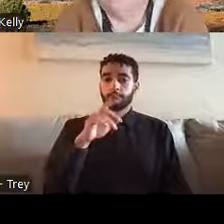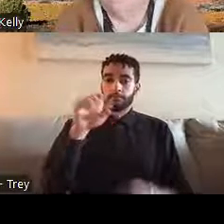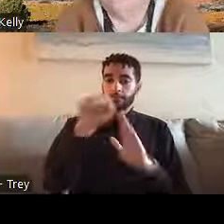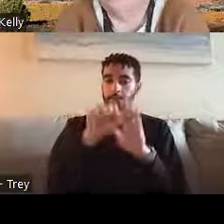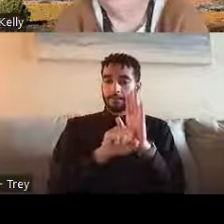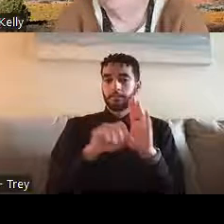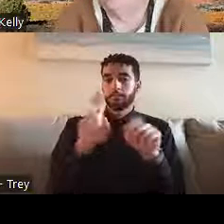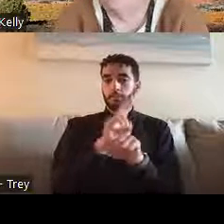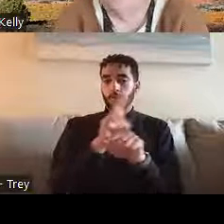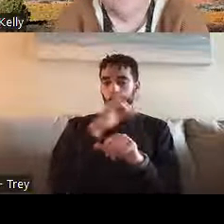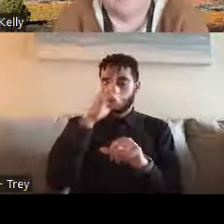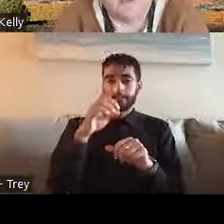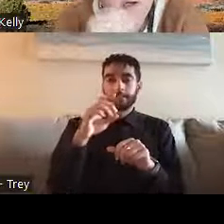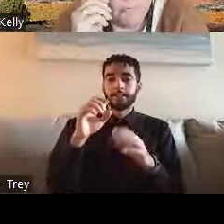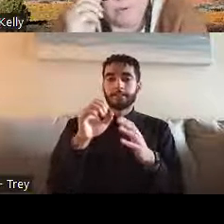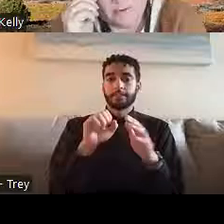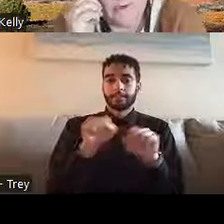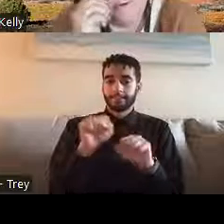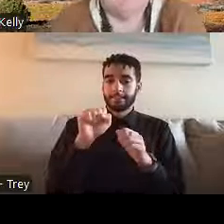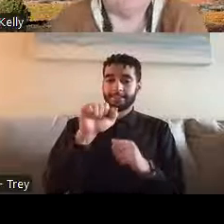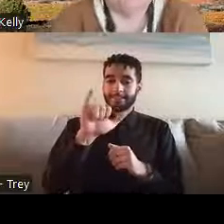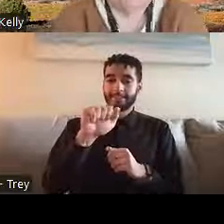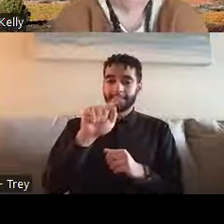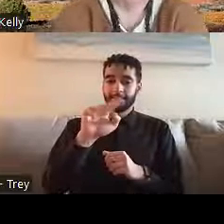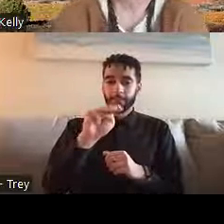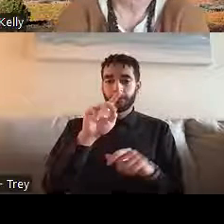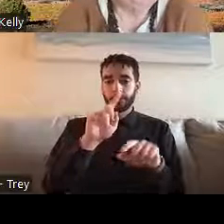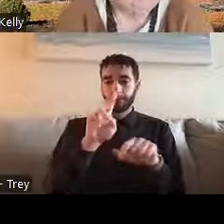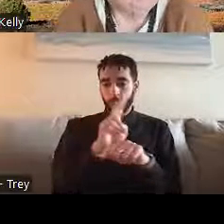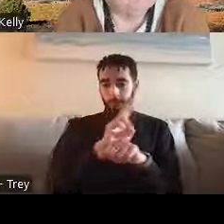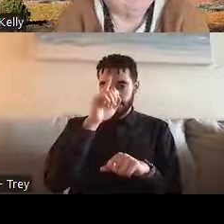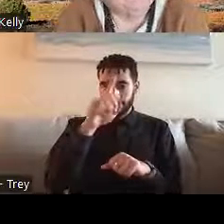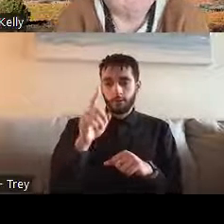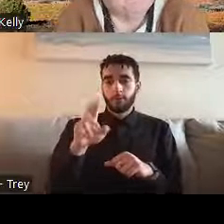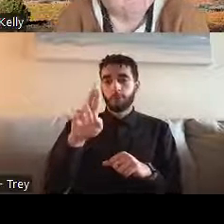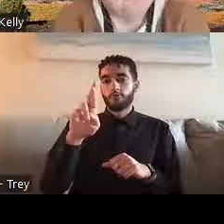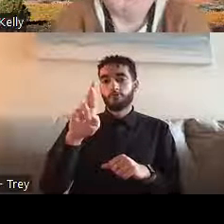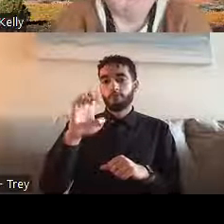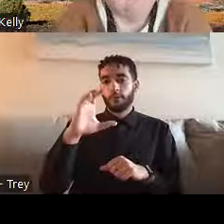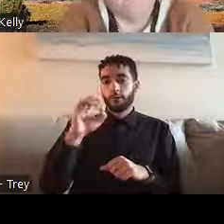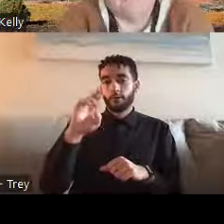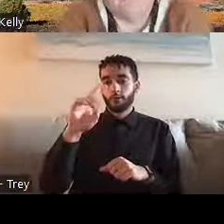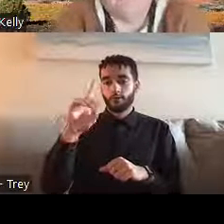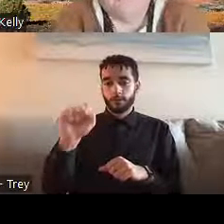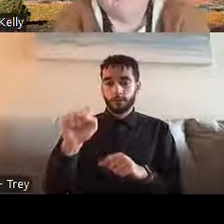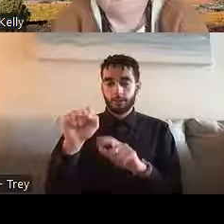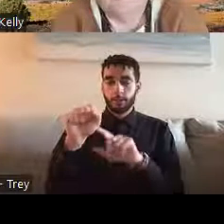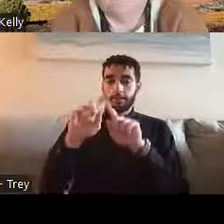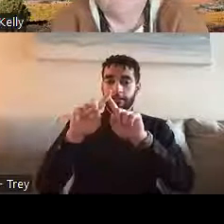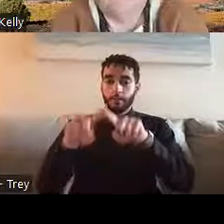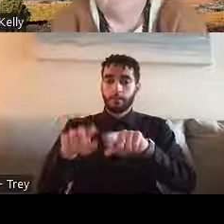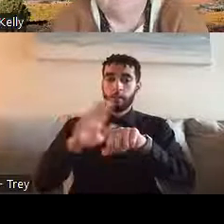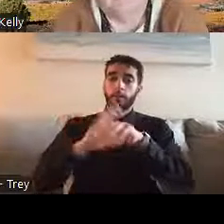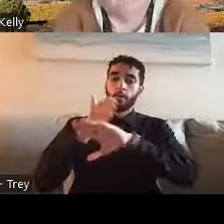In full disclosure, we did develop this at Family Caregiver Alliance over a multi-year